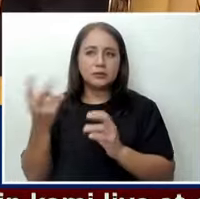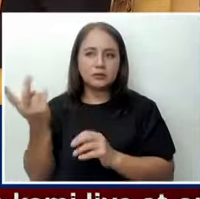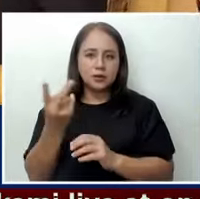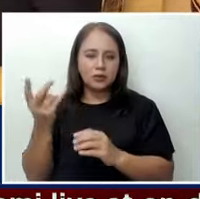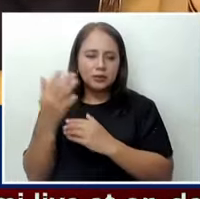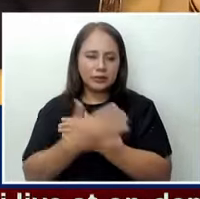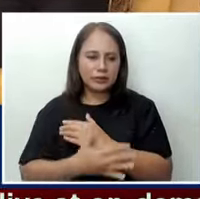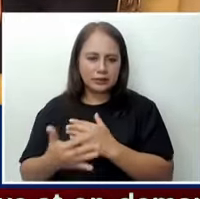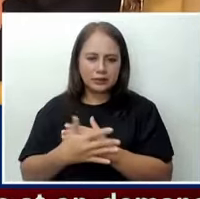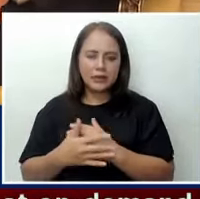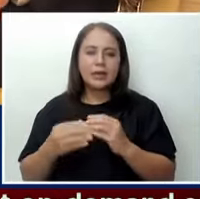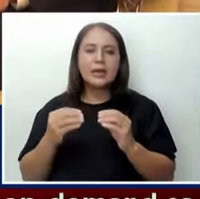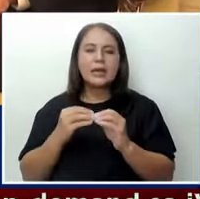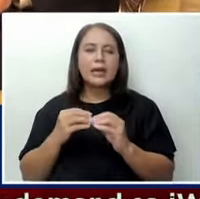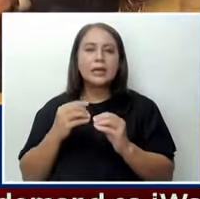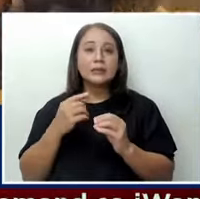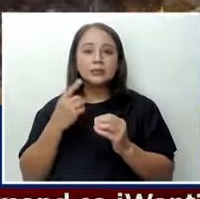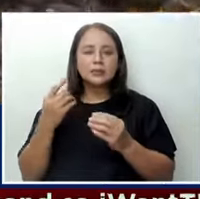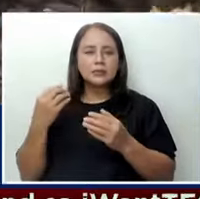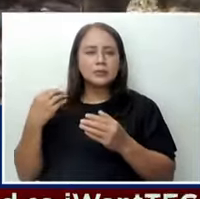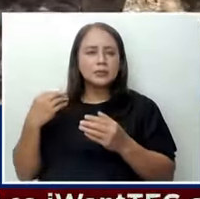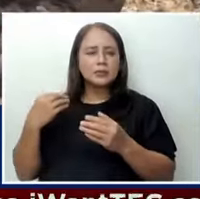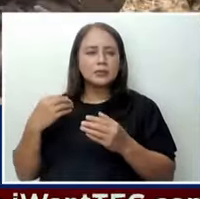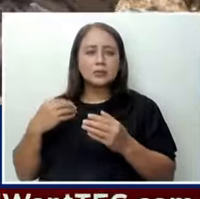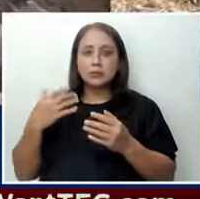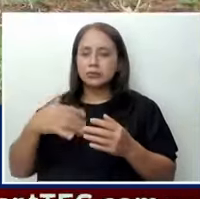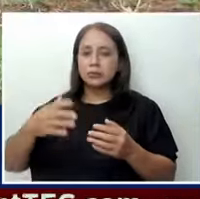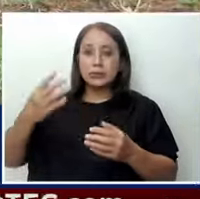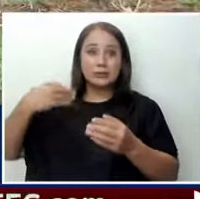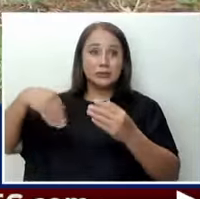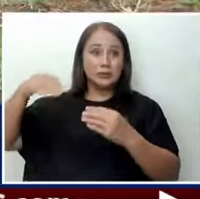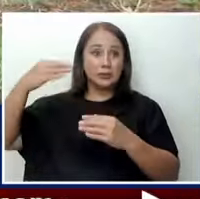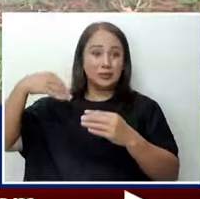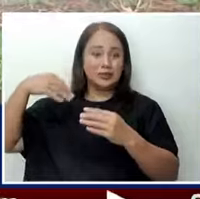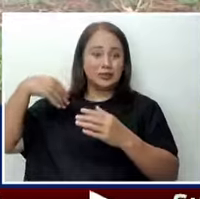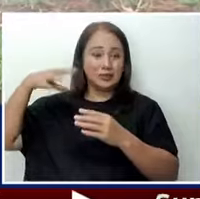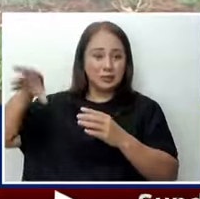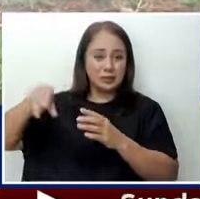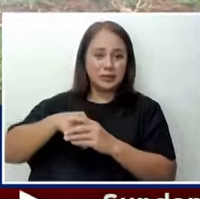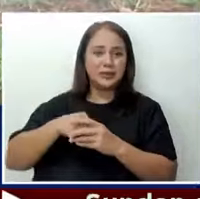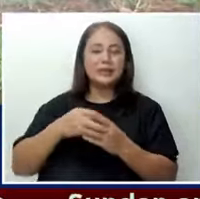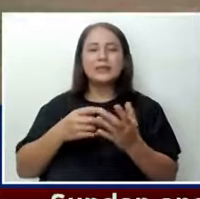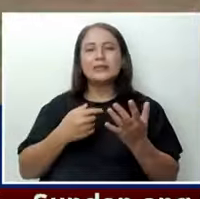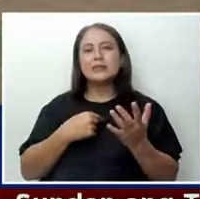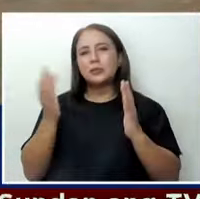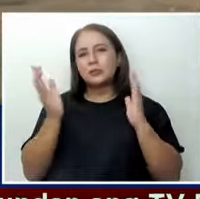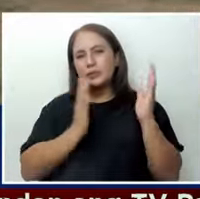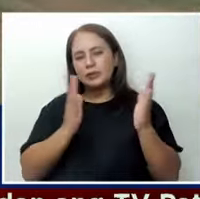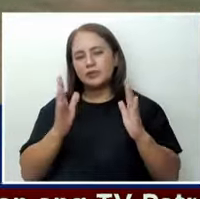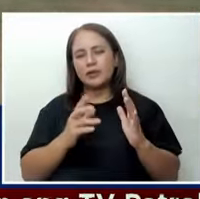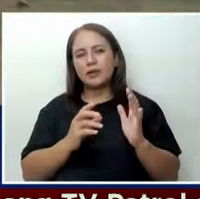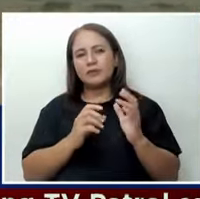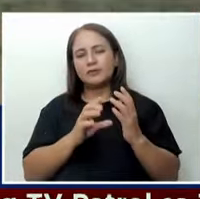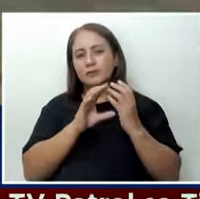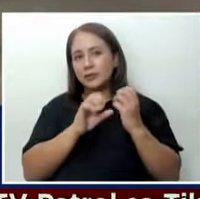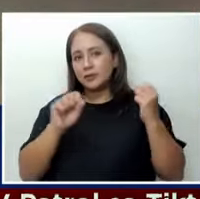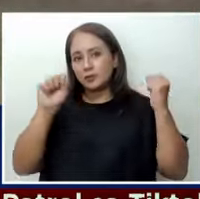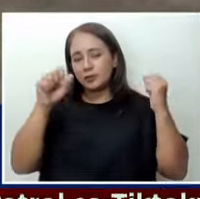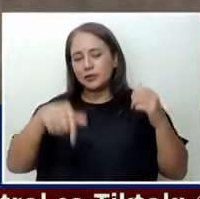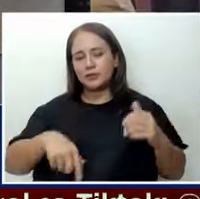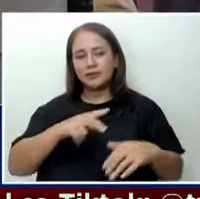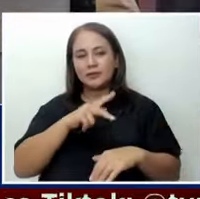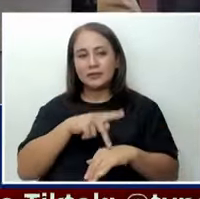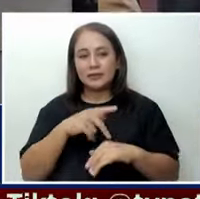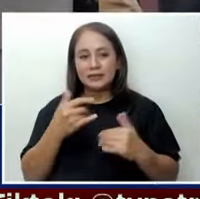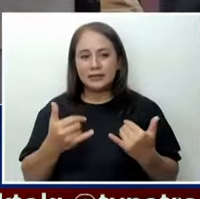at makasaysayan para sa kanya na magsilbing ambassador sa Pilipinas sa panahong ito. I would